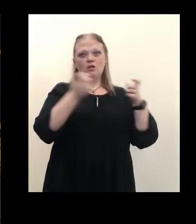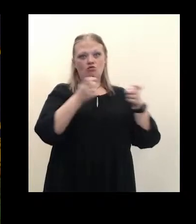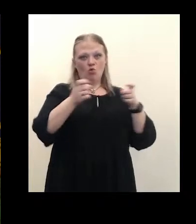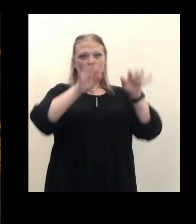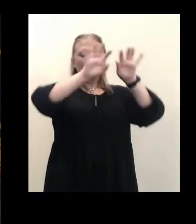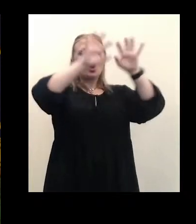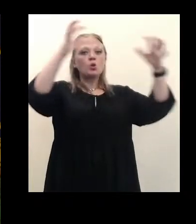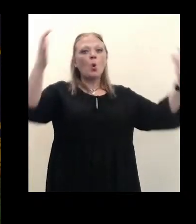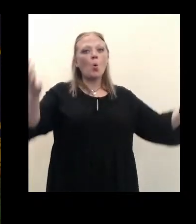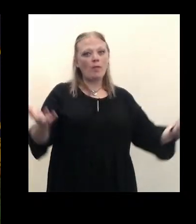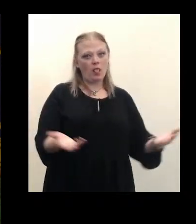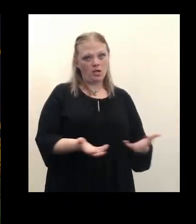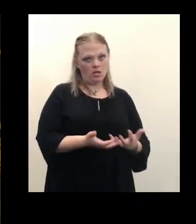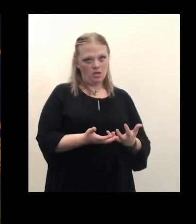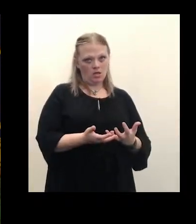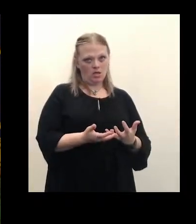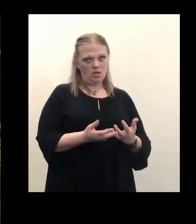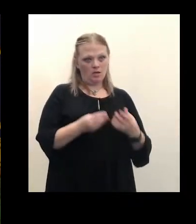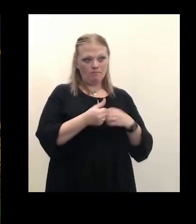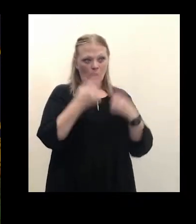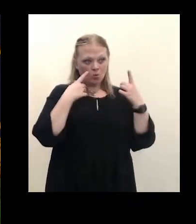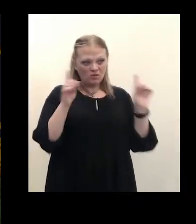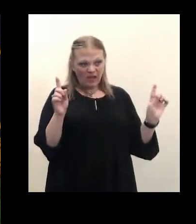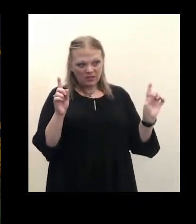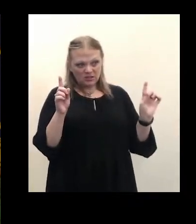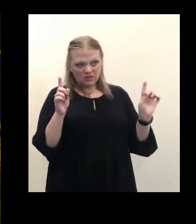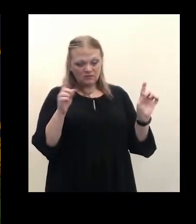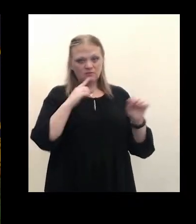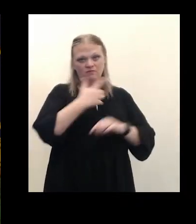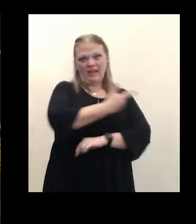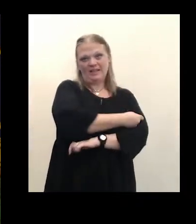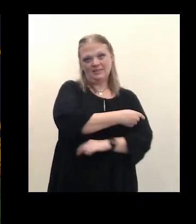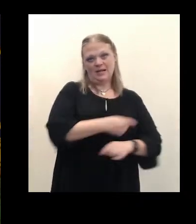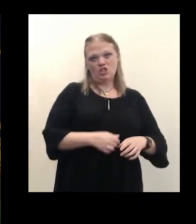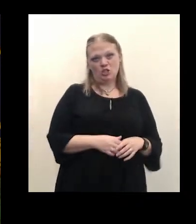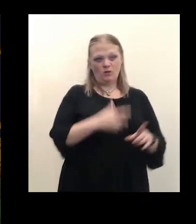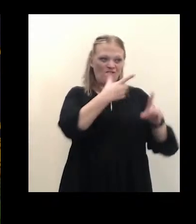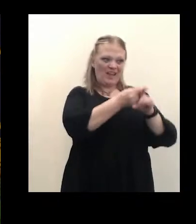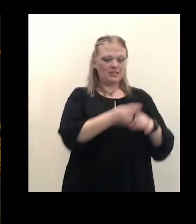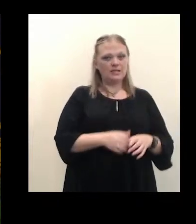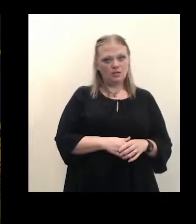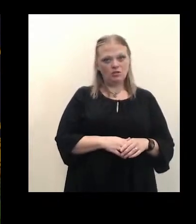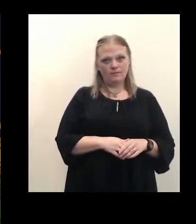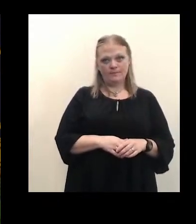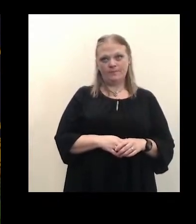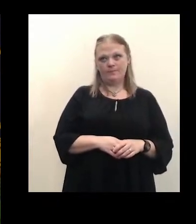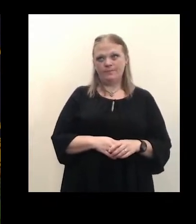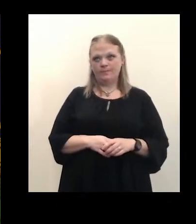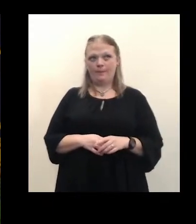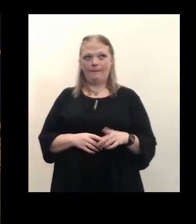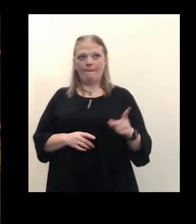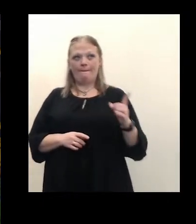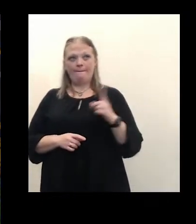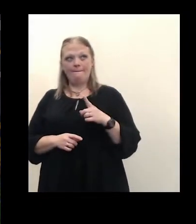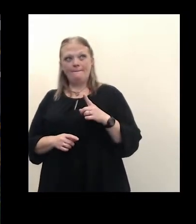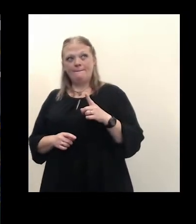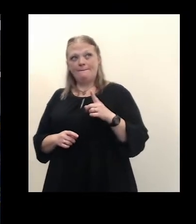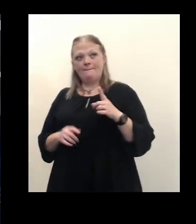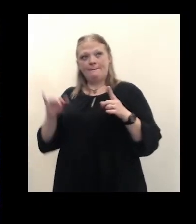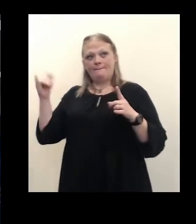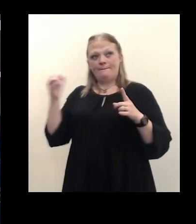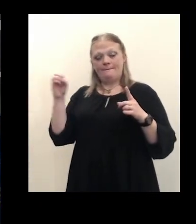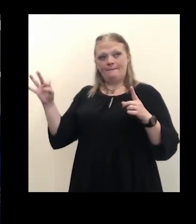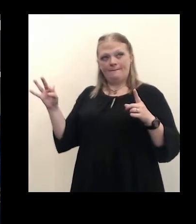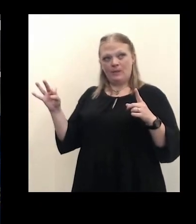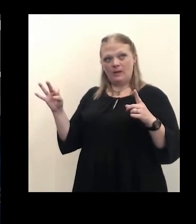our most effective strategy is vaccinating. Okay, a couple more questions. Jeff?